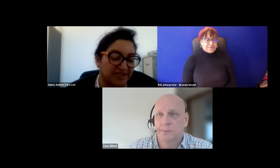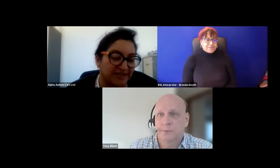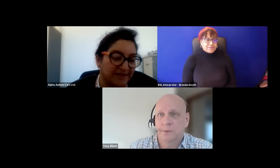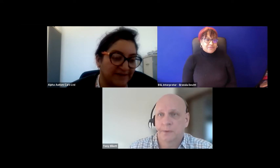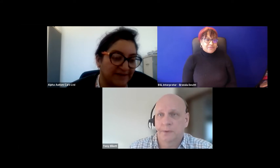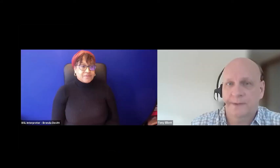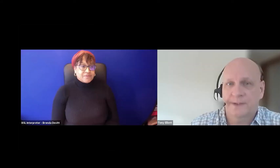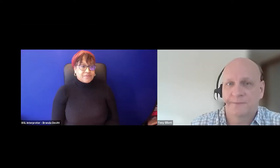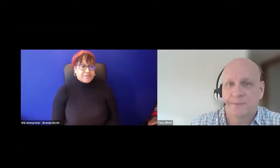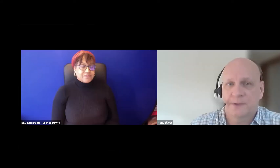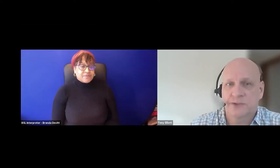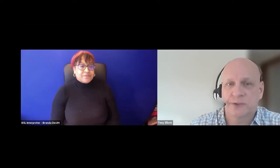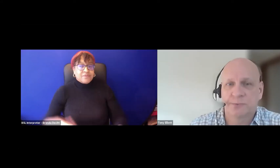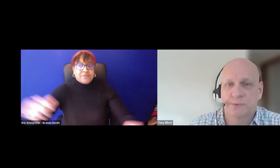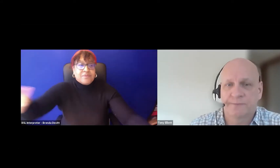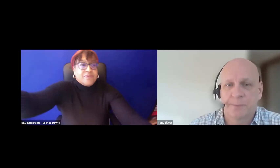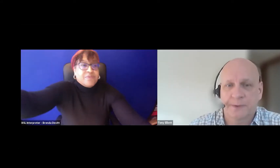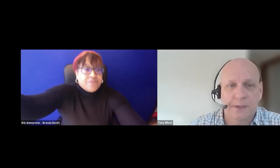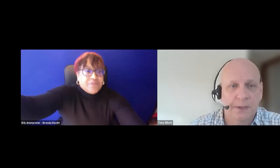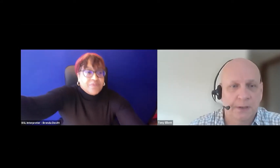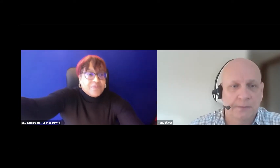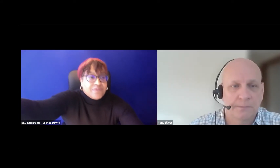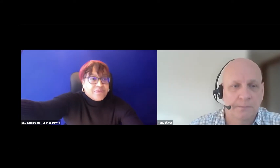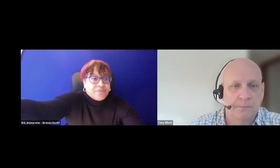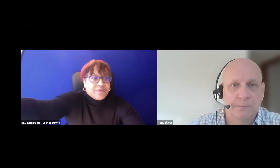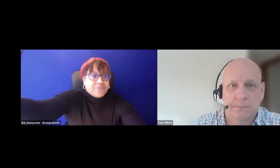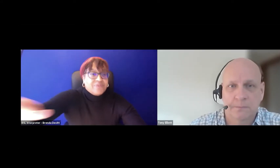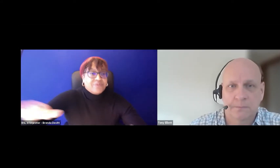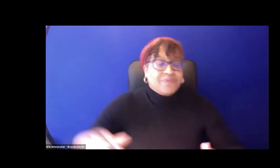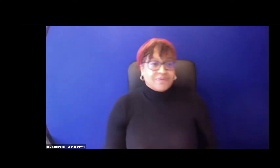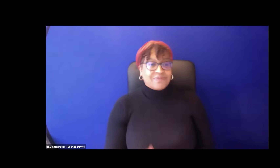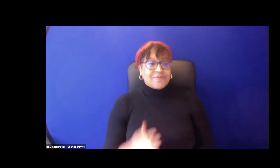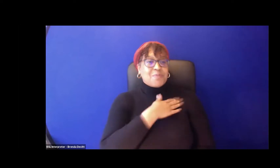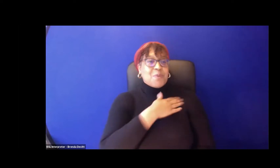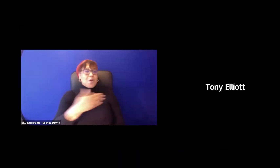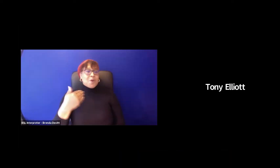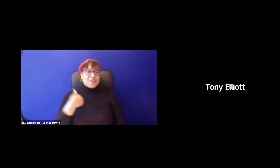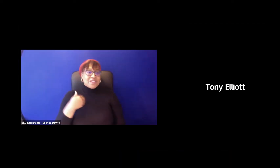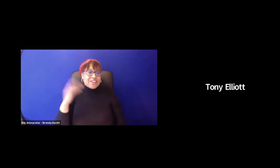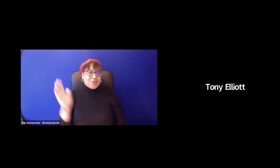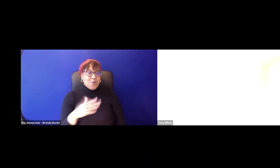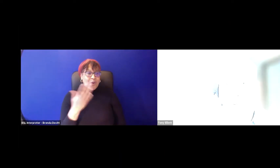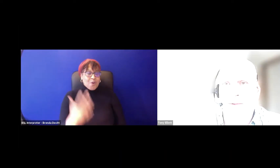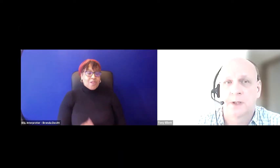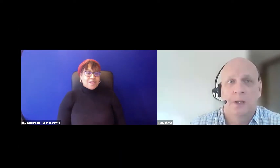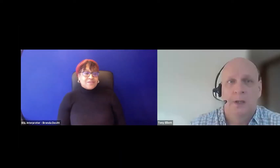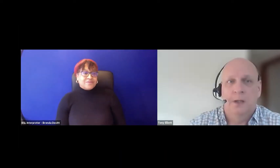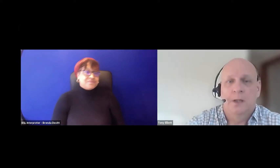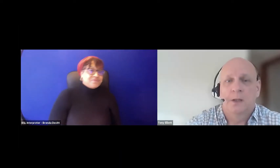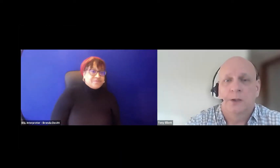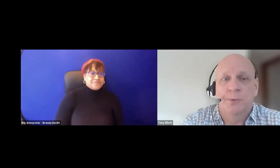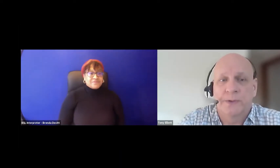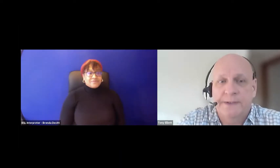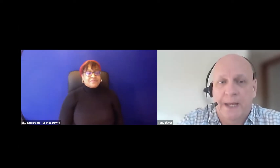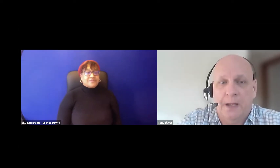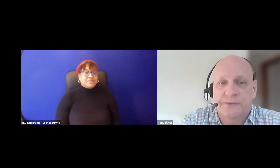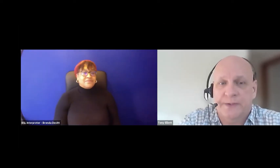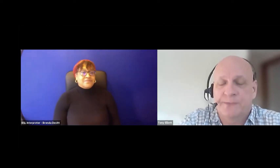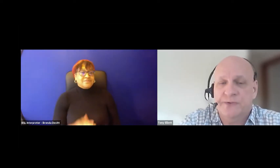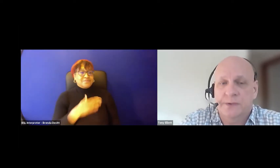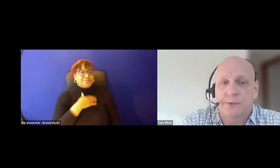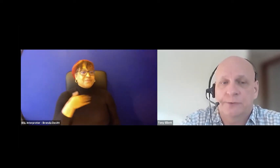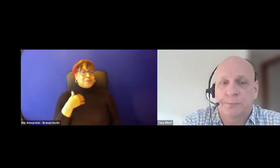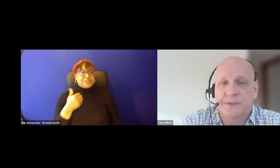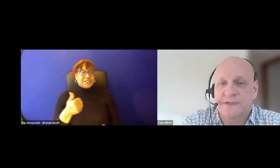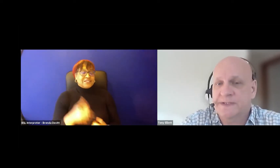Over to you, Tony. Thank you very much. Good morning, everybody. Bear with me a second, I've got my video showing. Good morning. Yeah, so